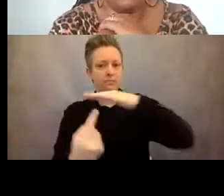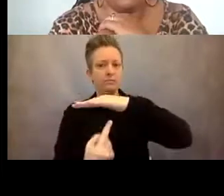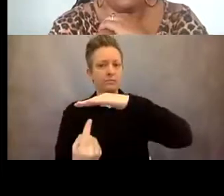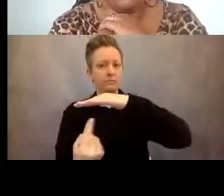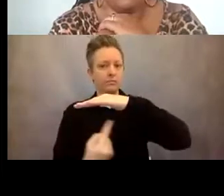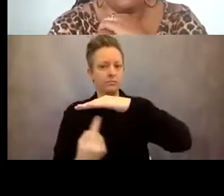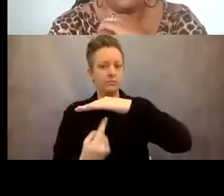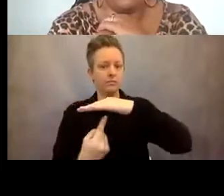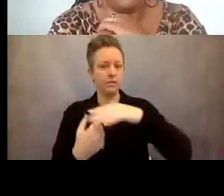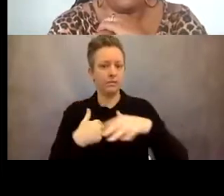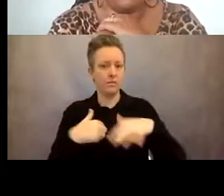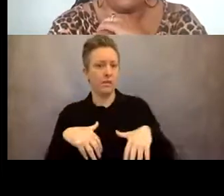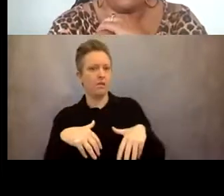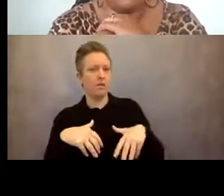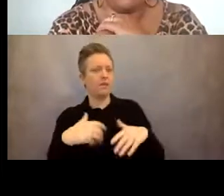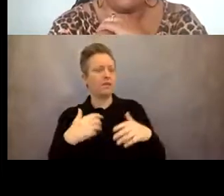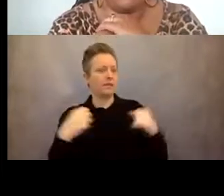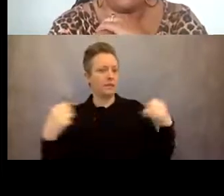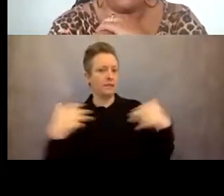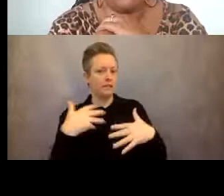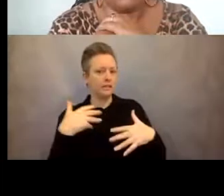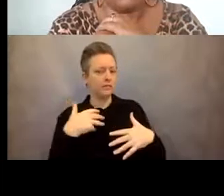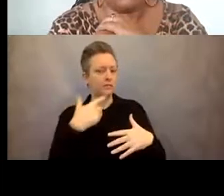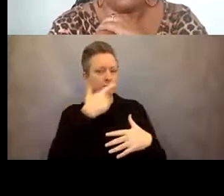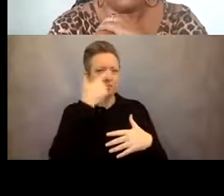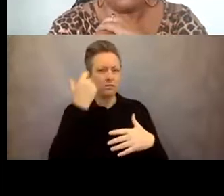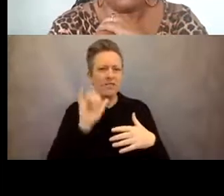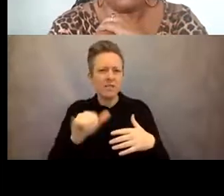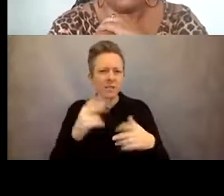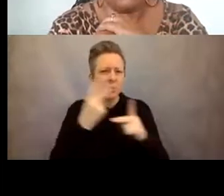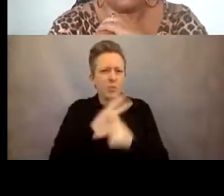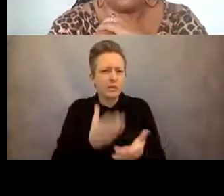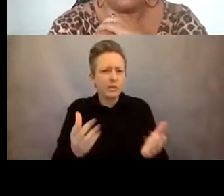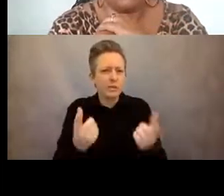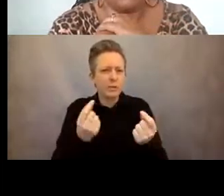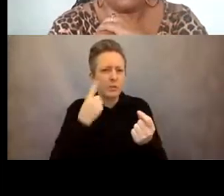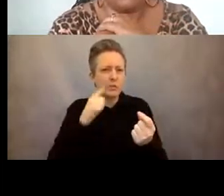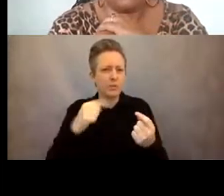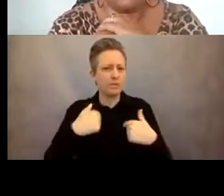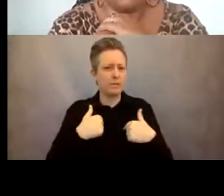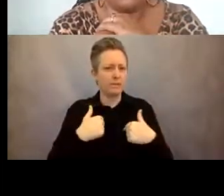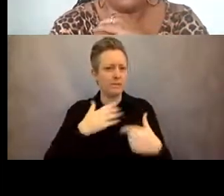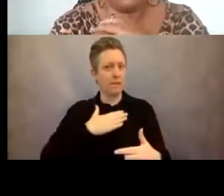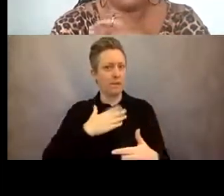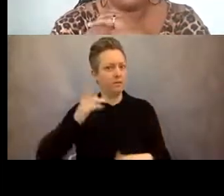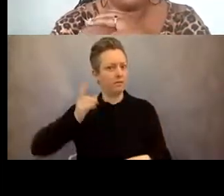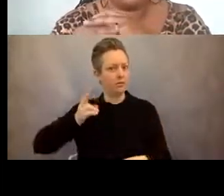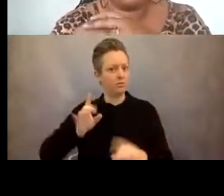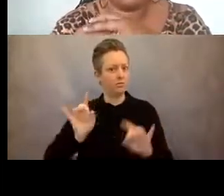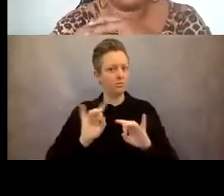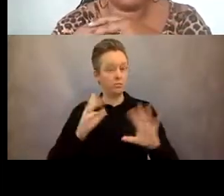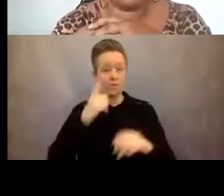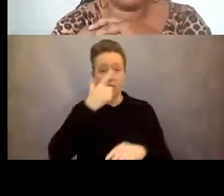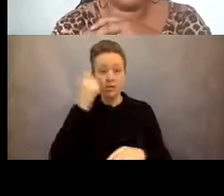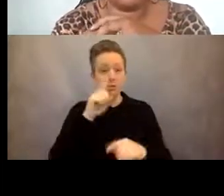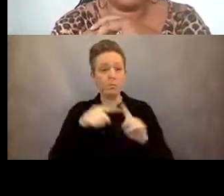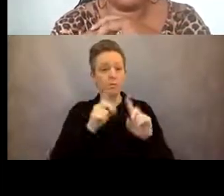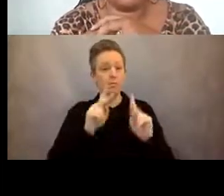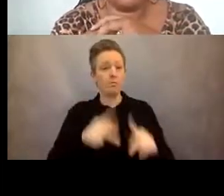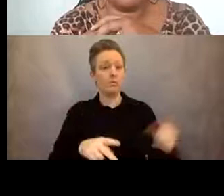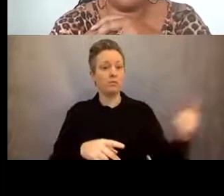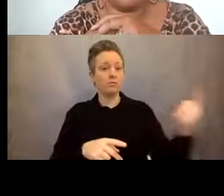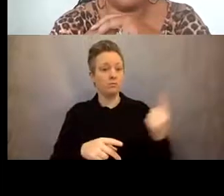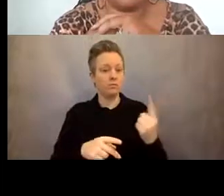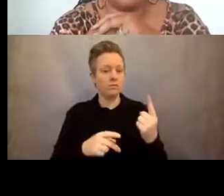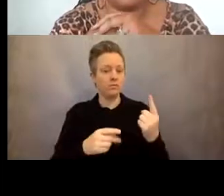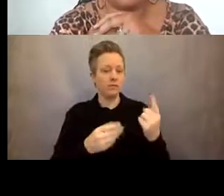tray of medication or tray of food, I smacked it out of my face, because the only thing I know to do is to tap into my survival mode, because no one has taught me to